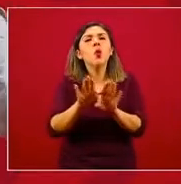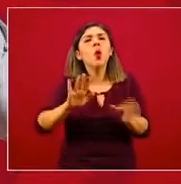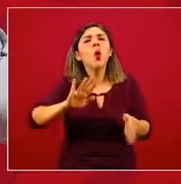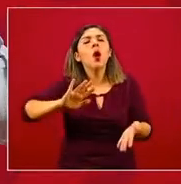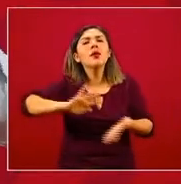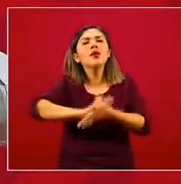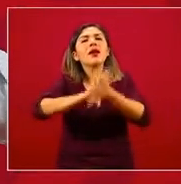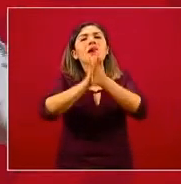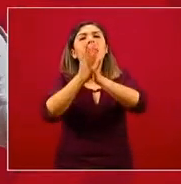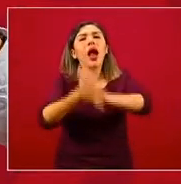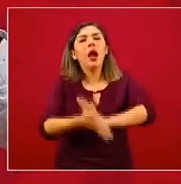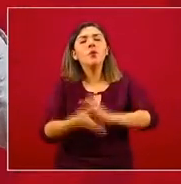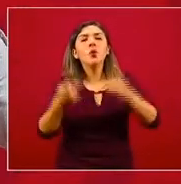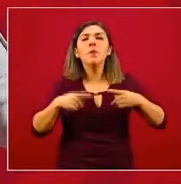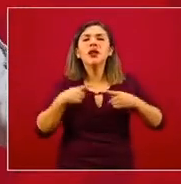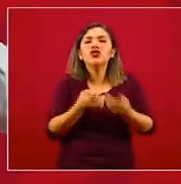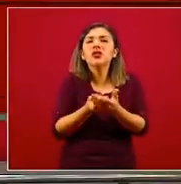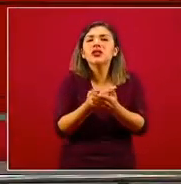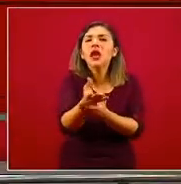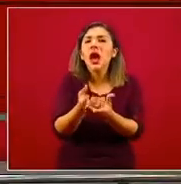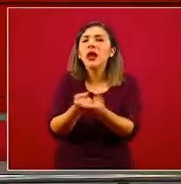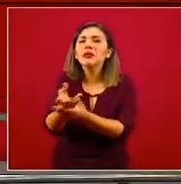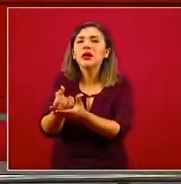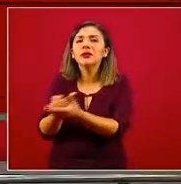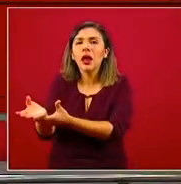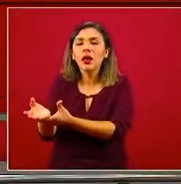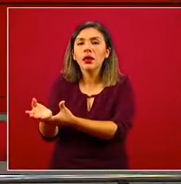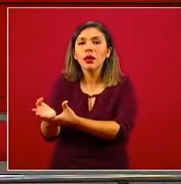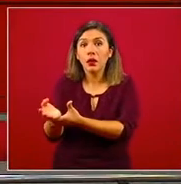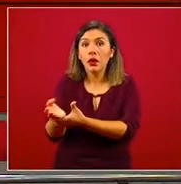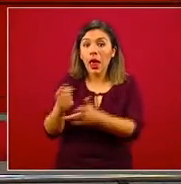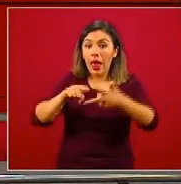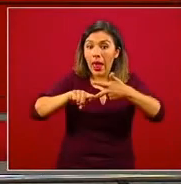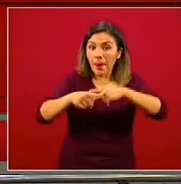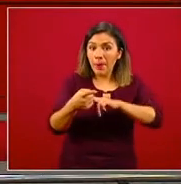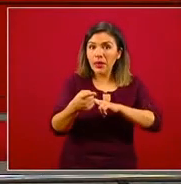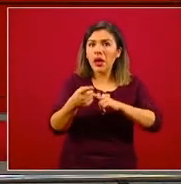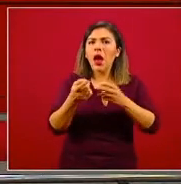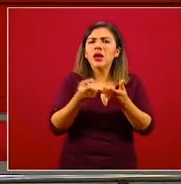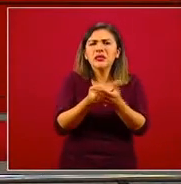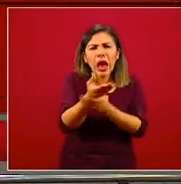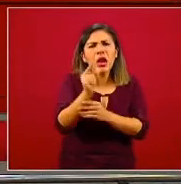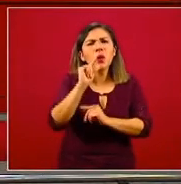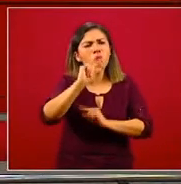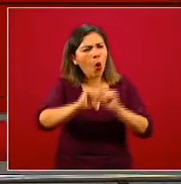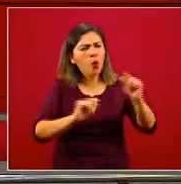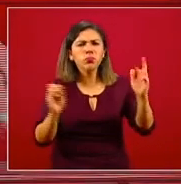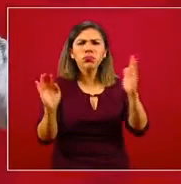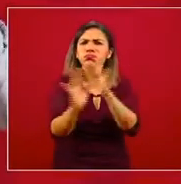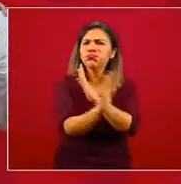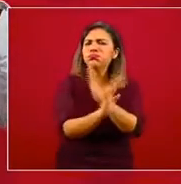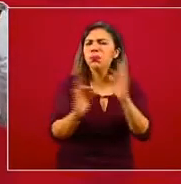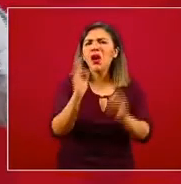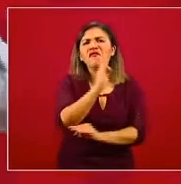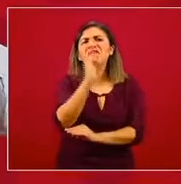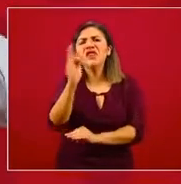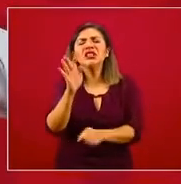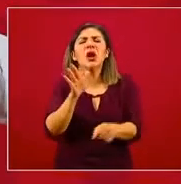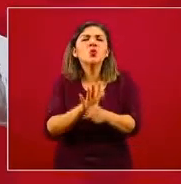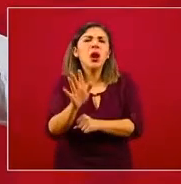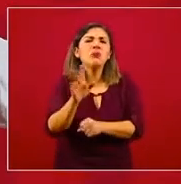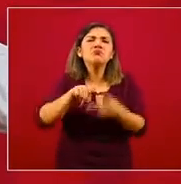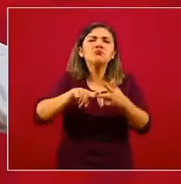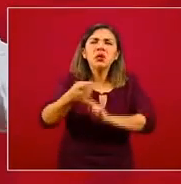suggests is there was a change in the intensity of mobility. We started out with a